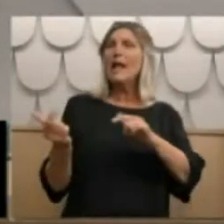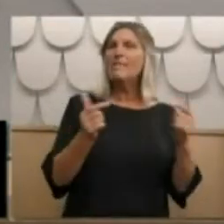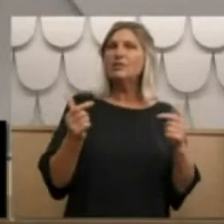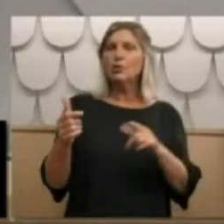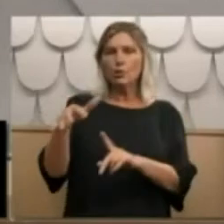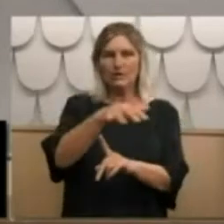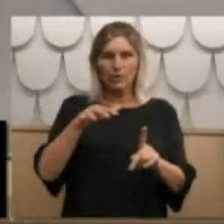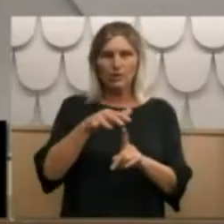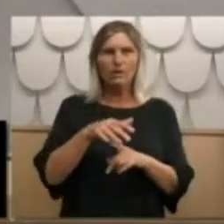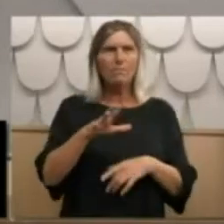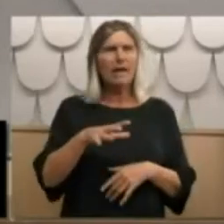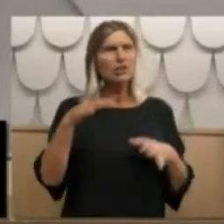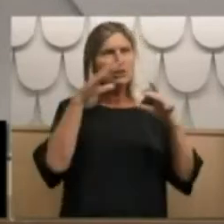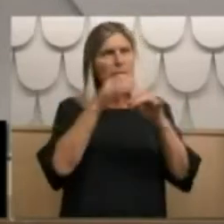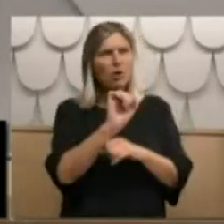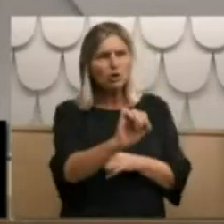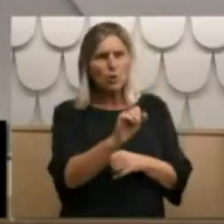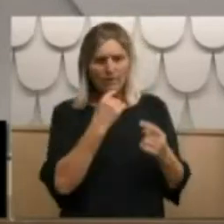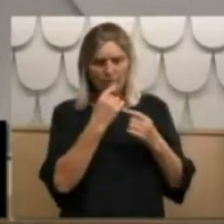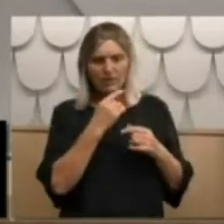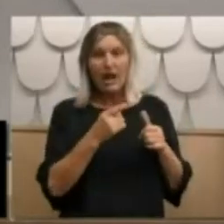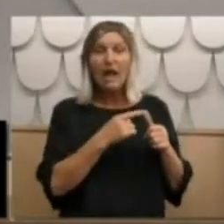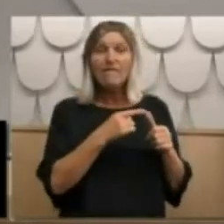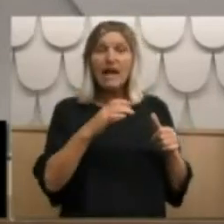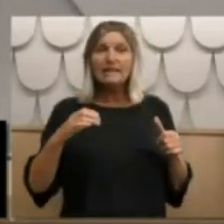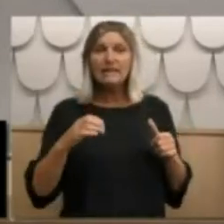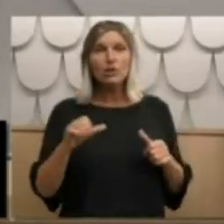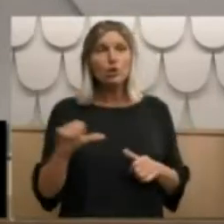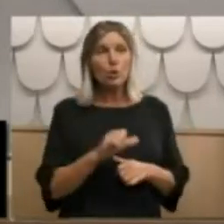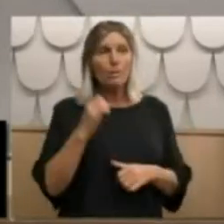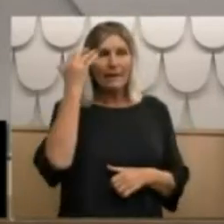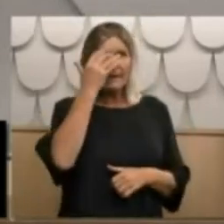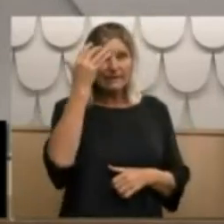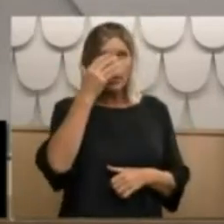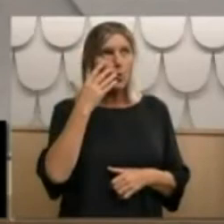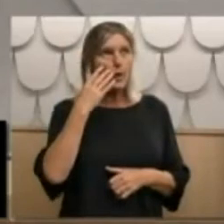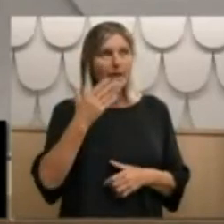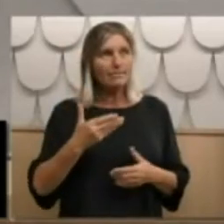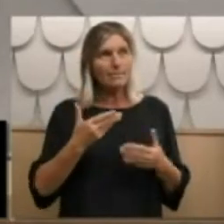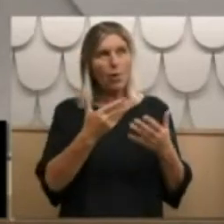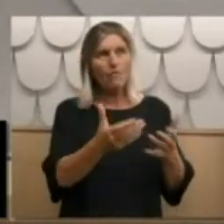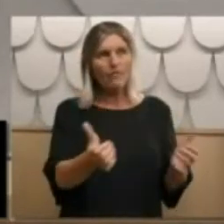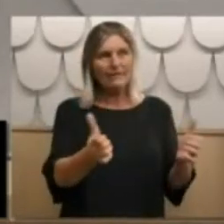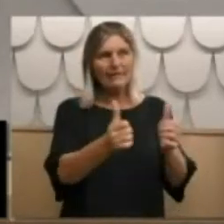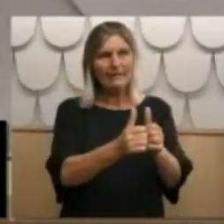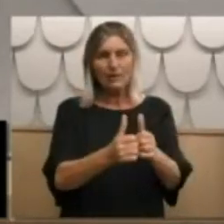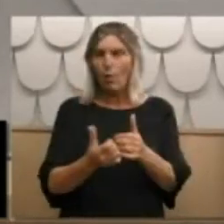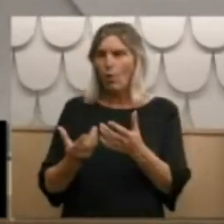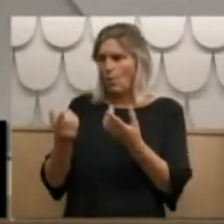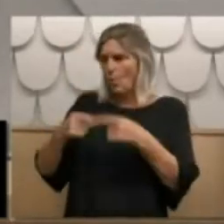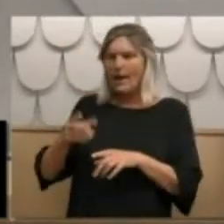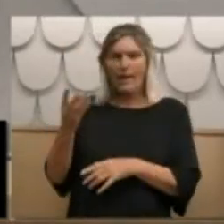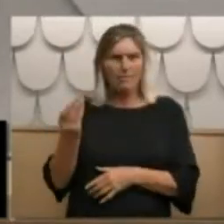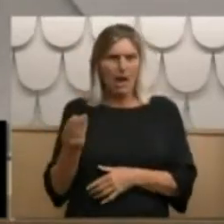if ACC is to be taken into account when settling the quantum at what